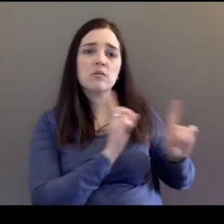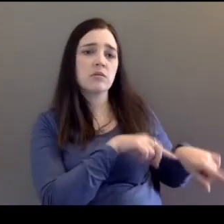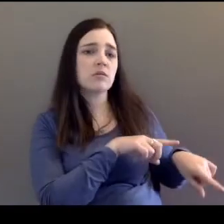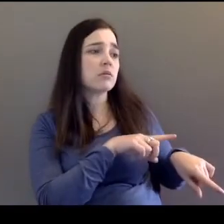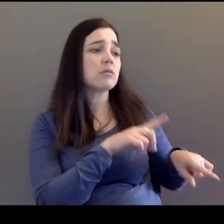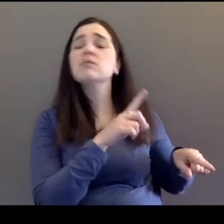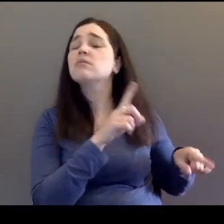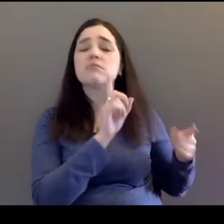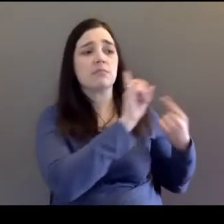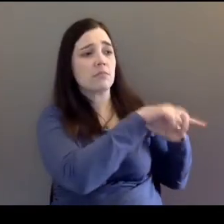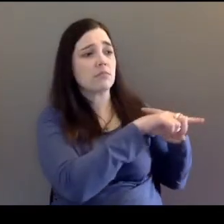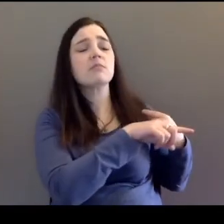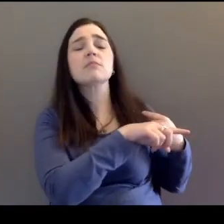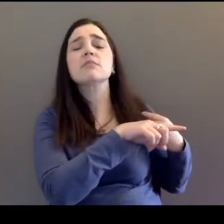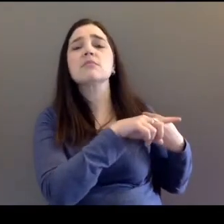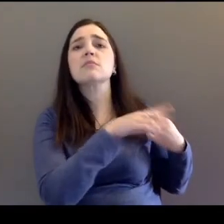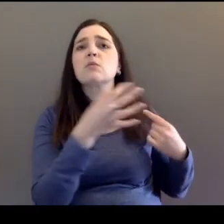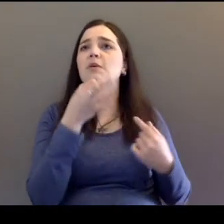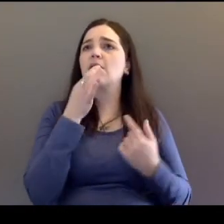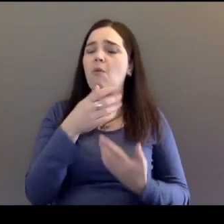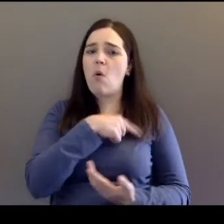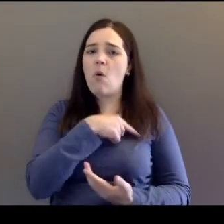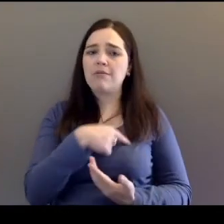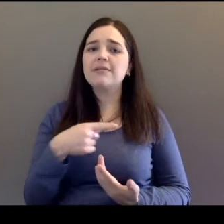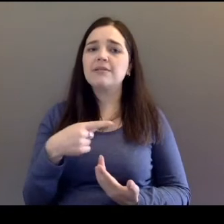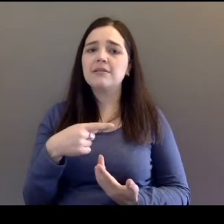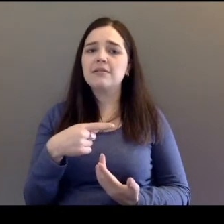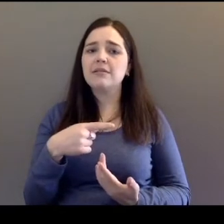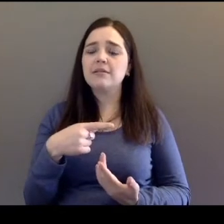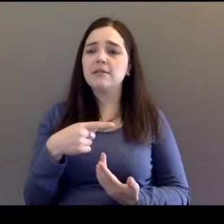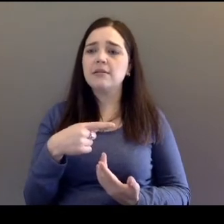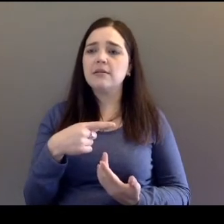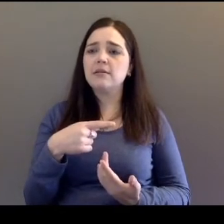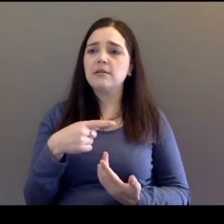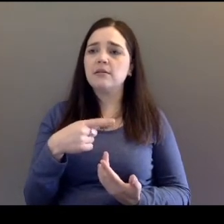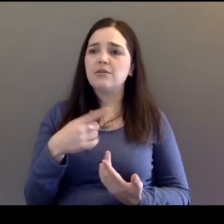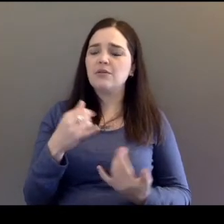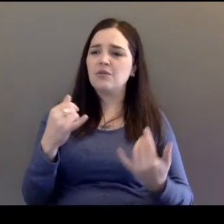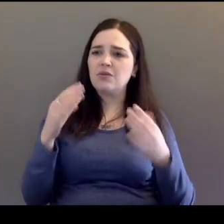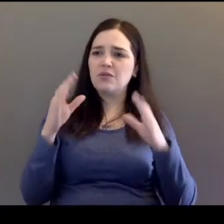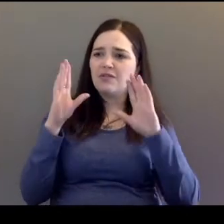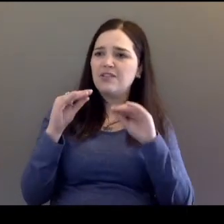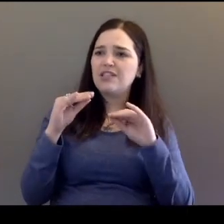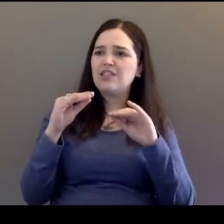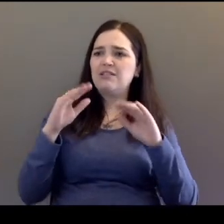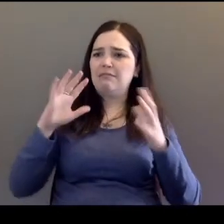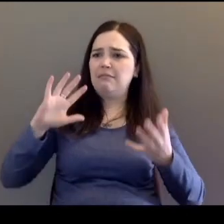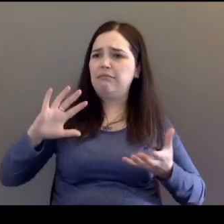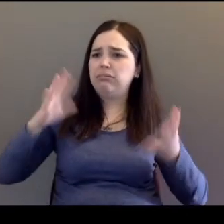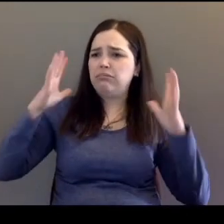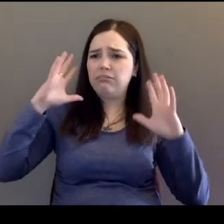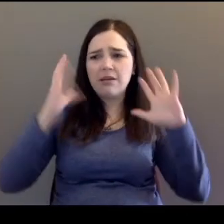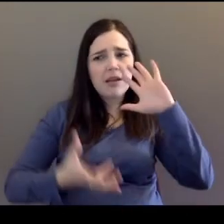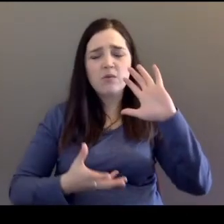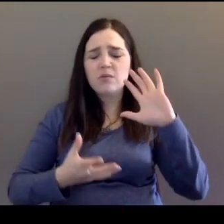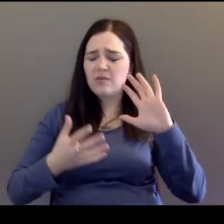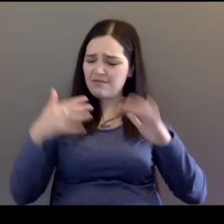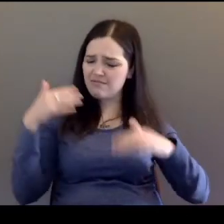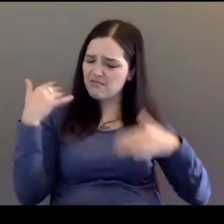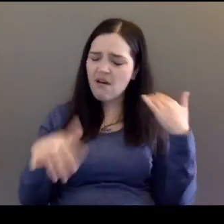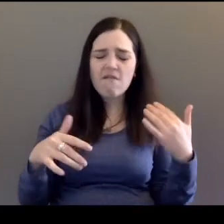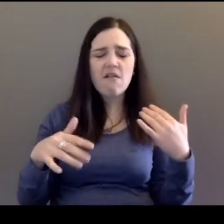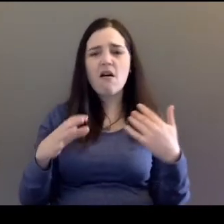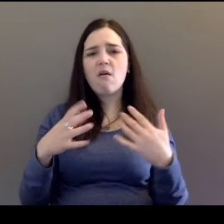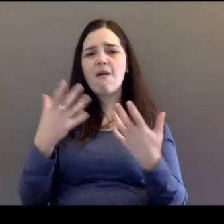And yes, Lord, we come with an honesty and we ask, oh Lord, that you would end this chaos and its suffering. We come with all our questions